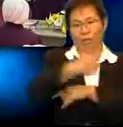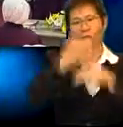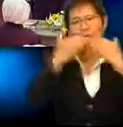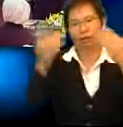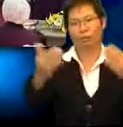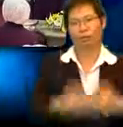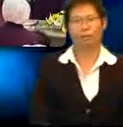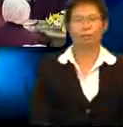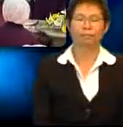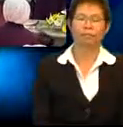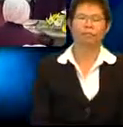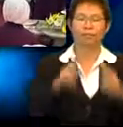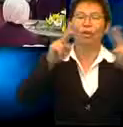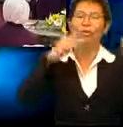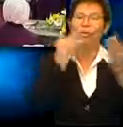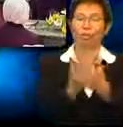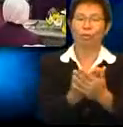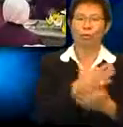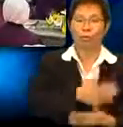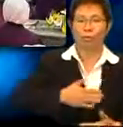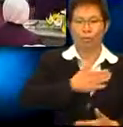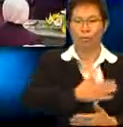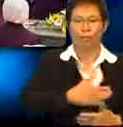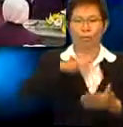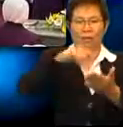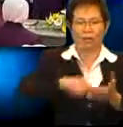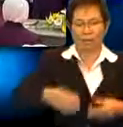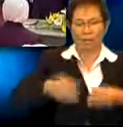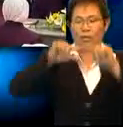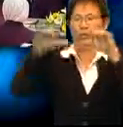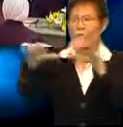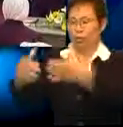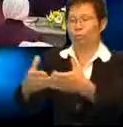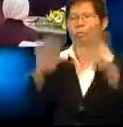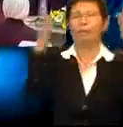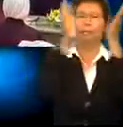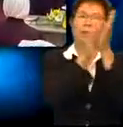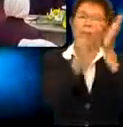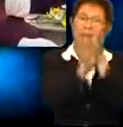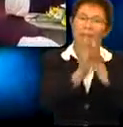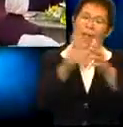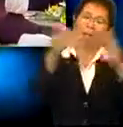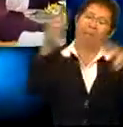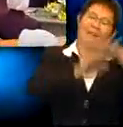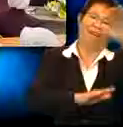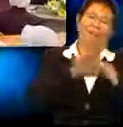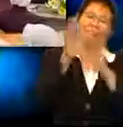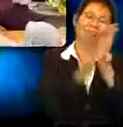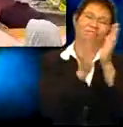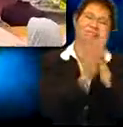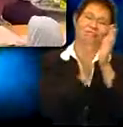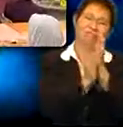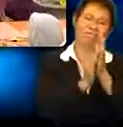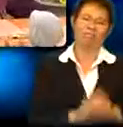That's all for today. Thank you. Very good. Please give this group a big hand.